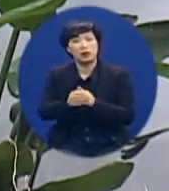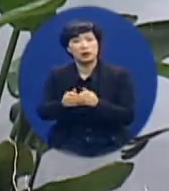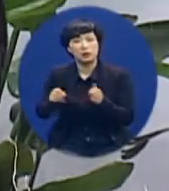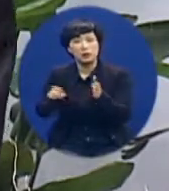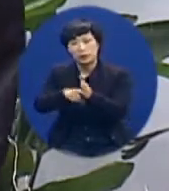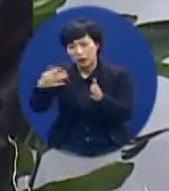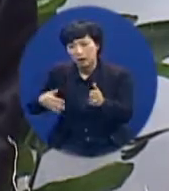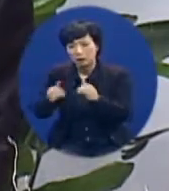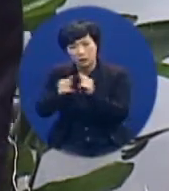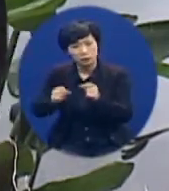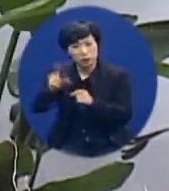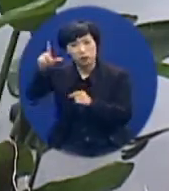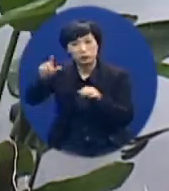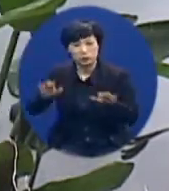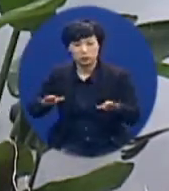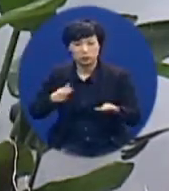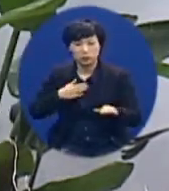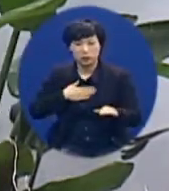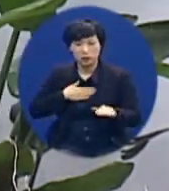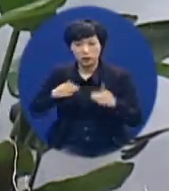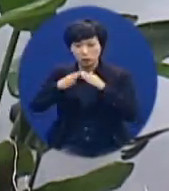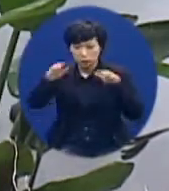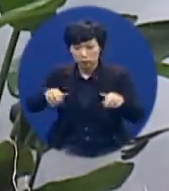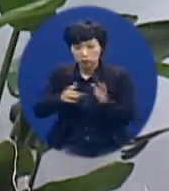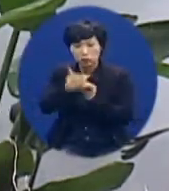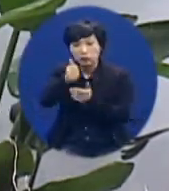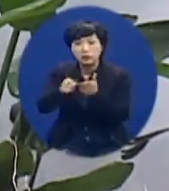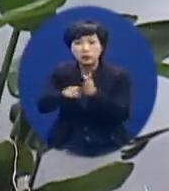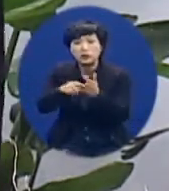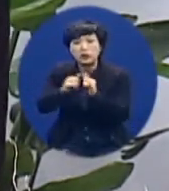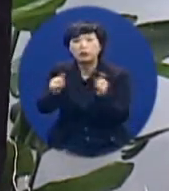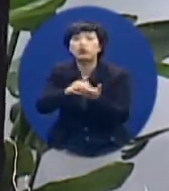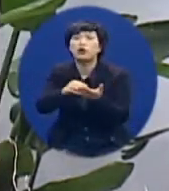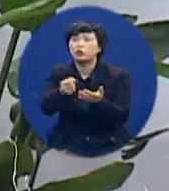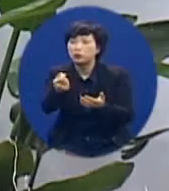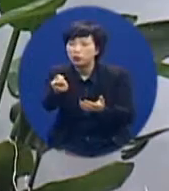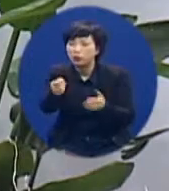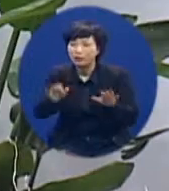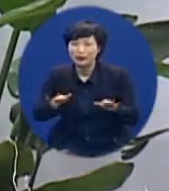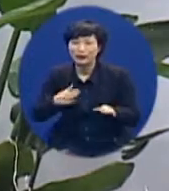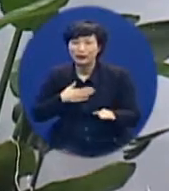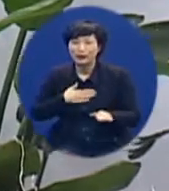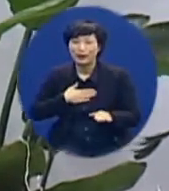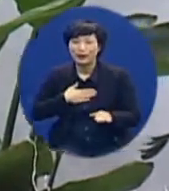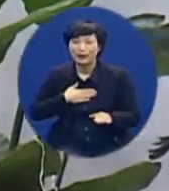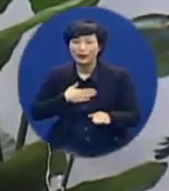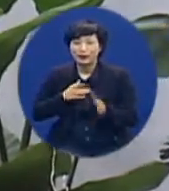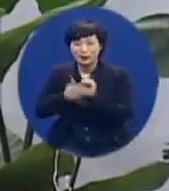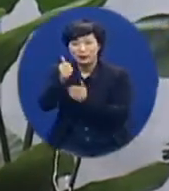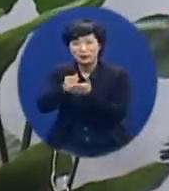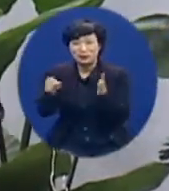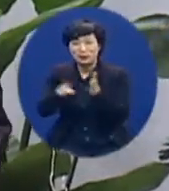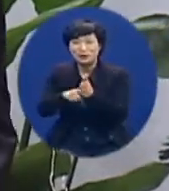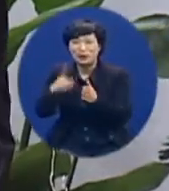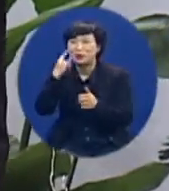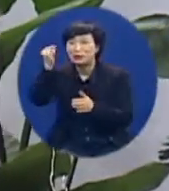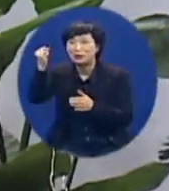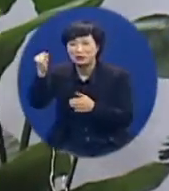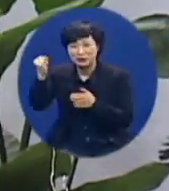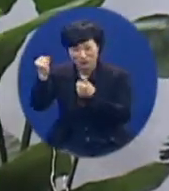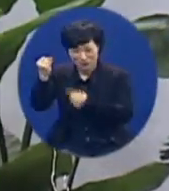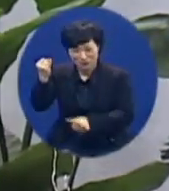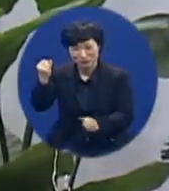I meet my mother who believed in Jesus that I am praying like this in the evening at church?